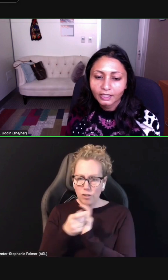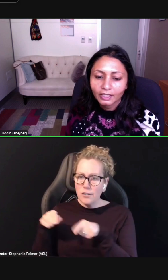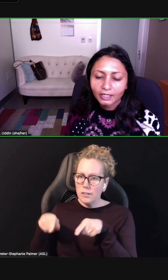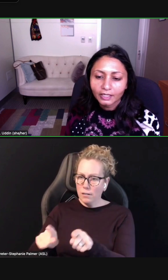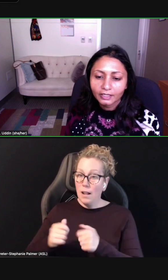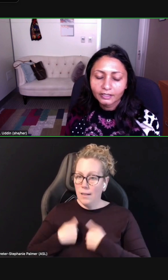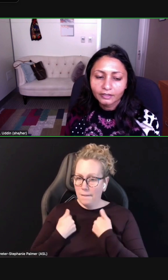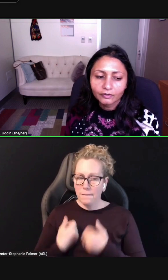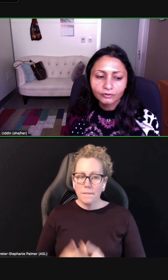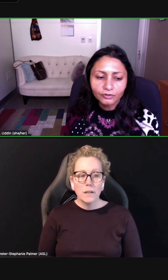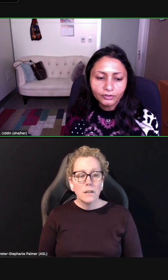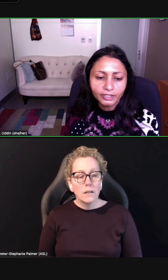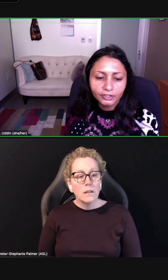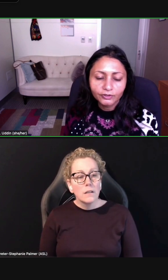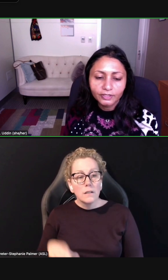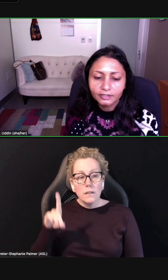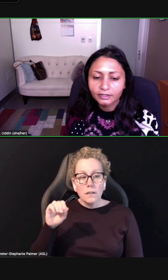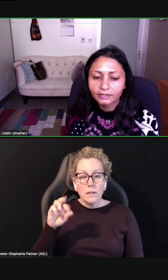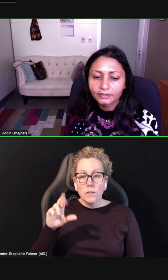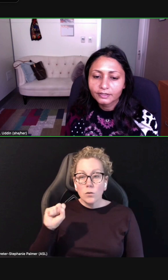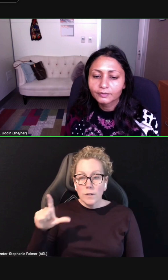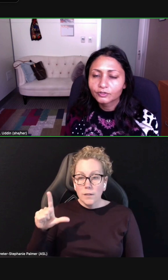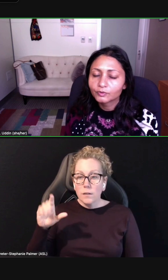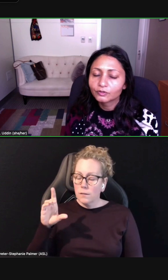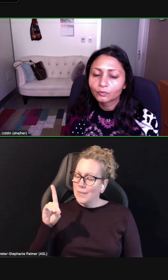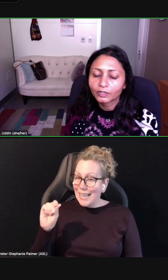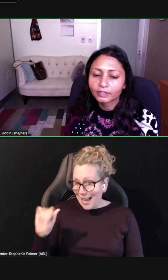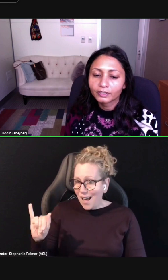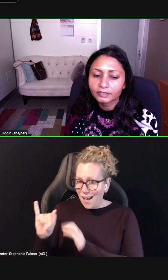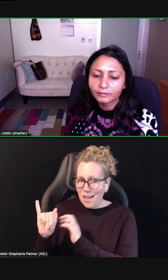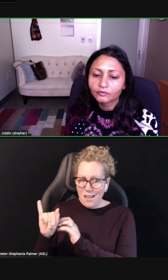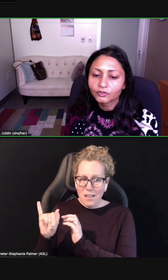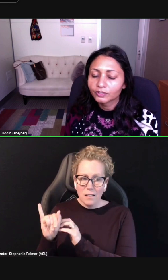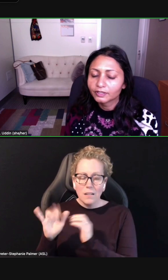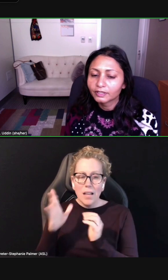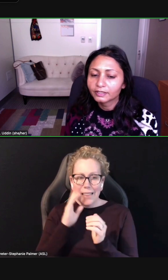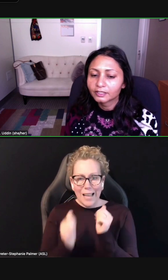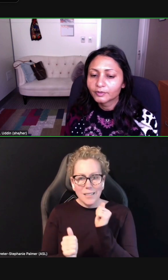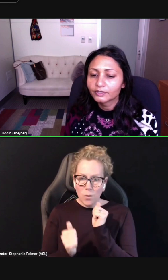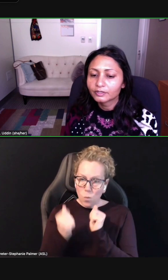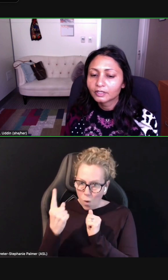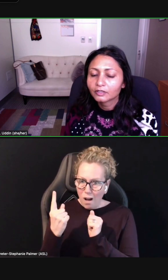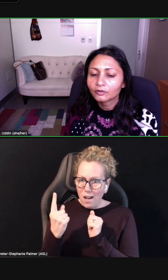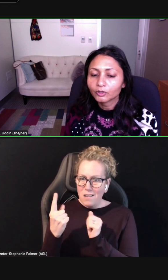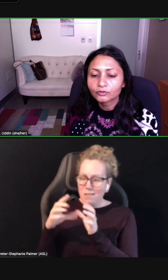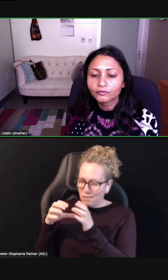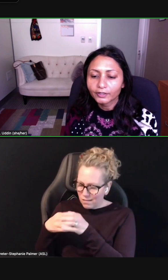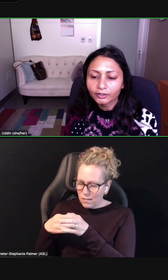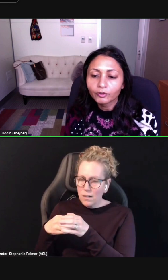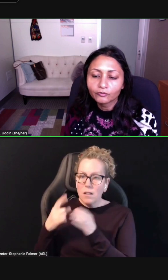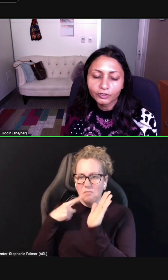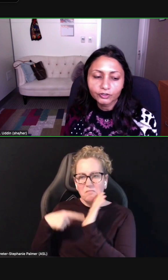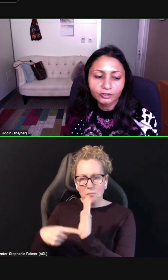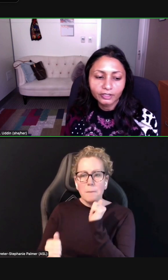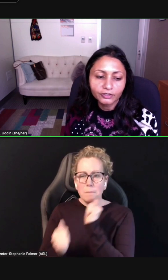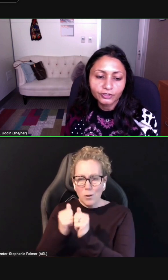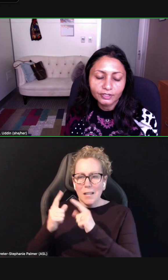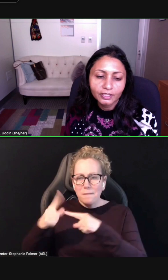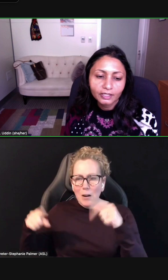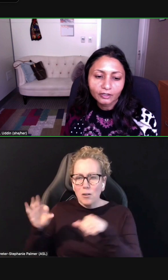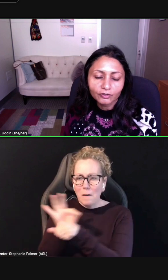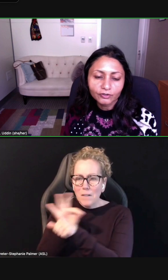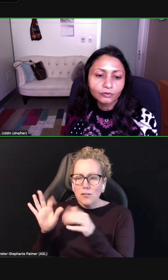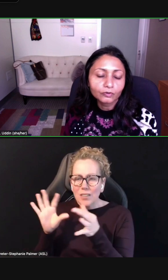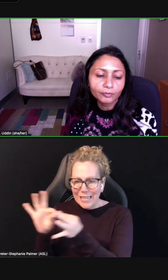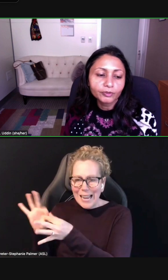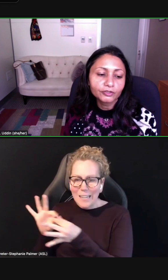lifespan. And the dorsal anterior insula seems to be the one subdivision that exhibits the most variable functional